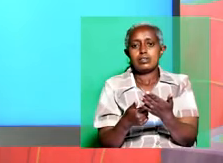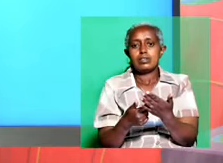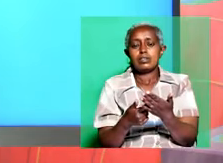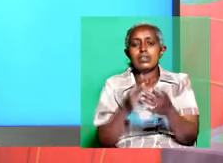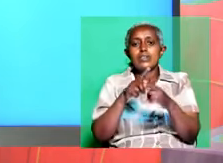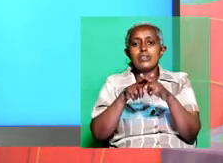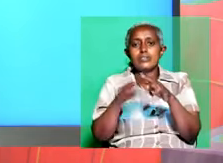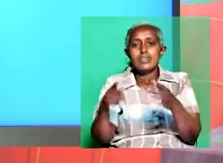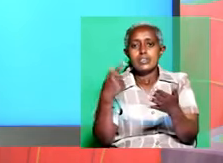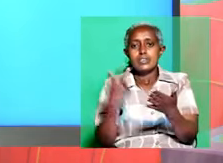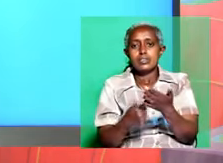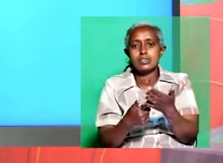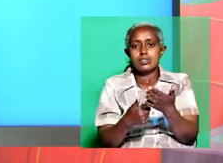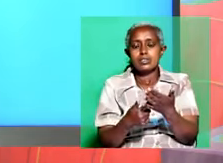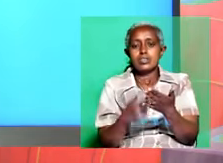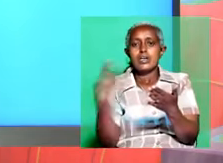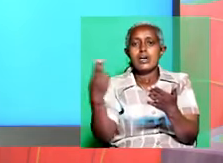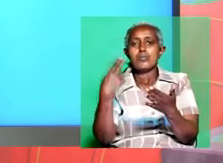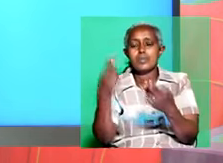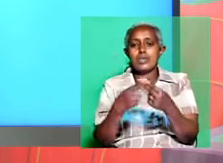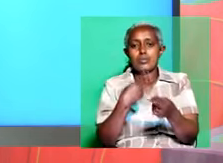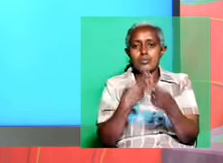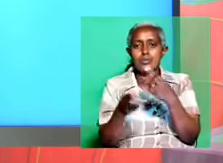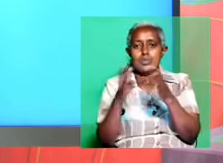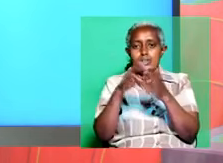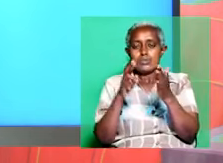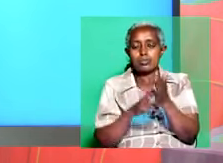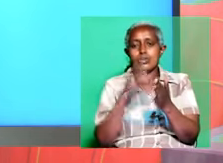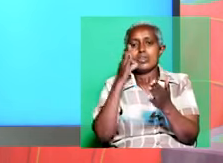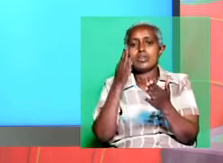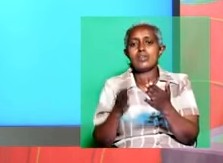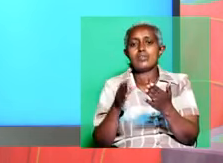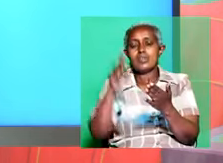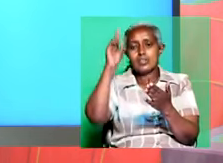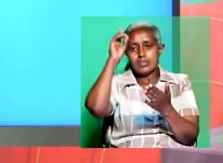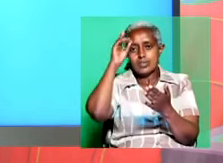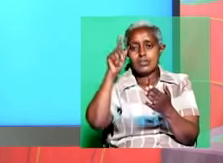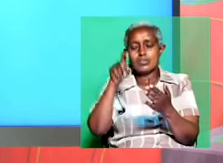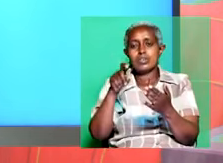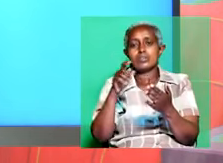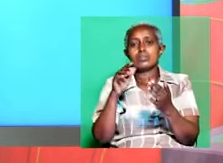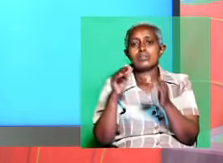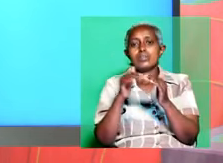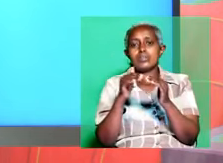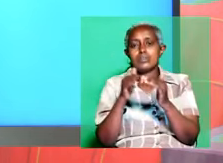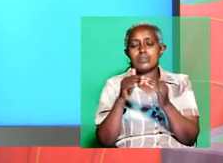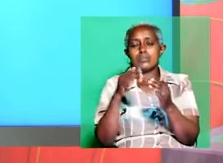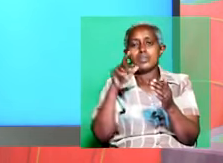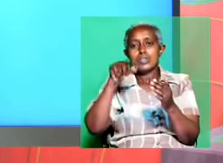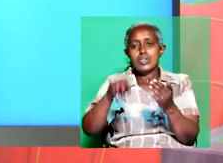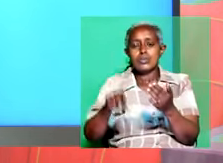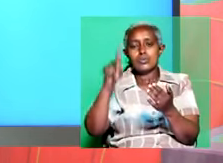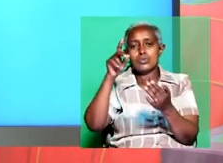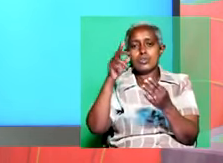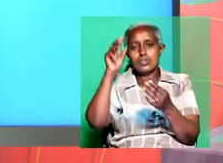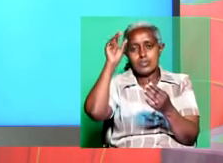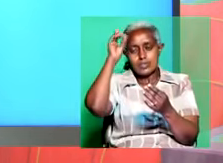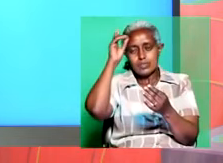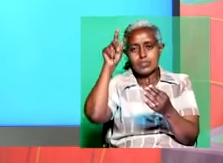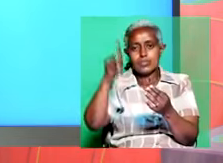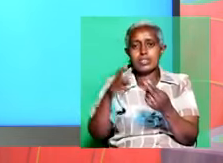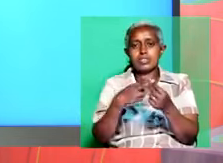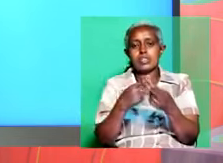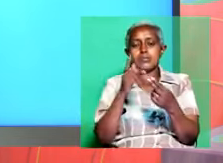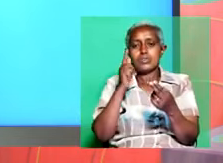When you differentiate this, applying product rule, f derivative of x will be equal to this q derivative of x times g of